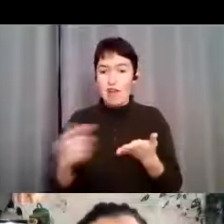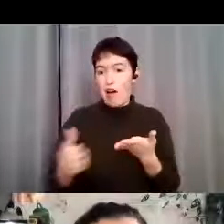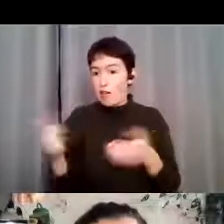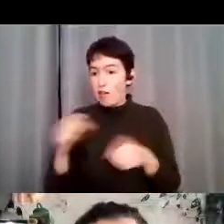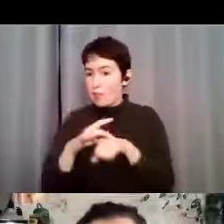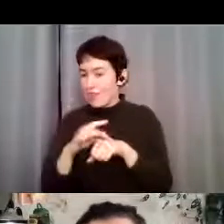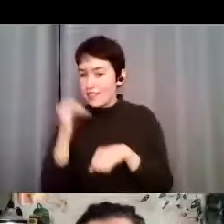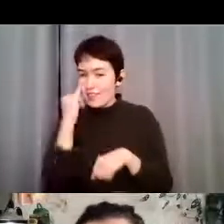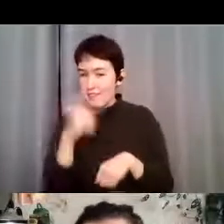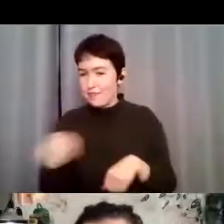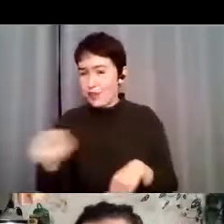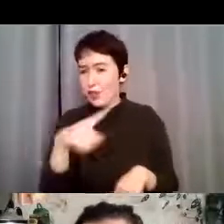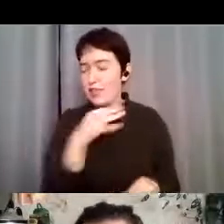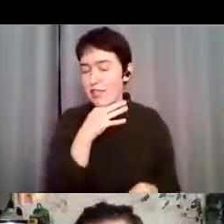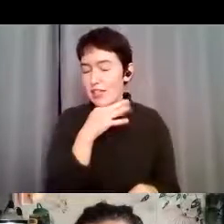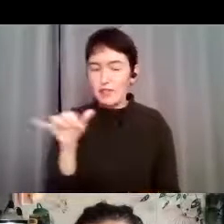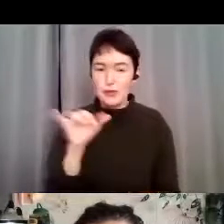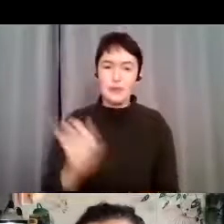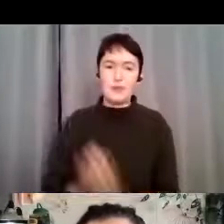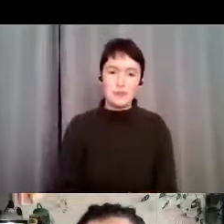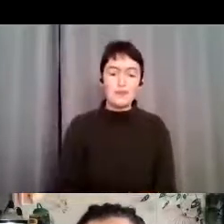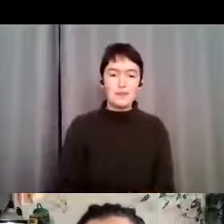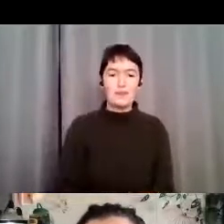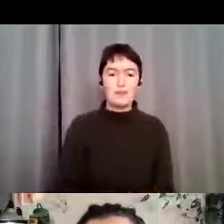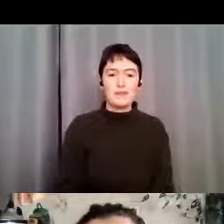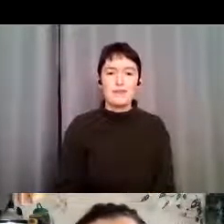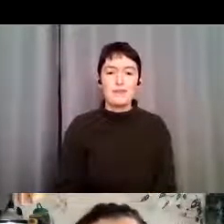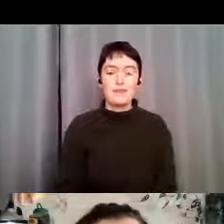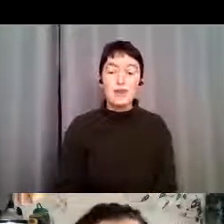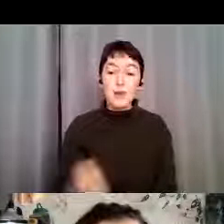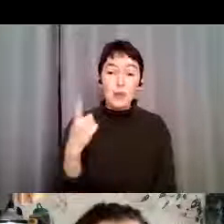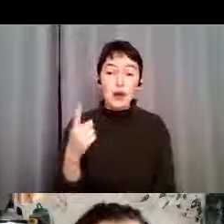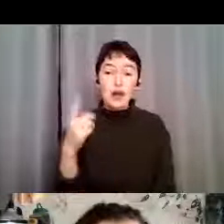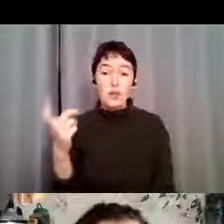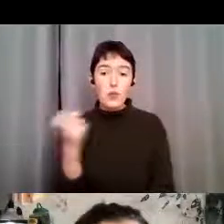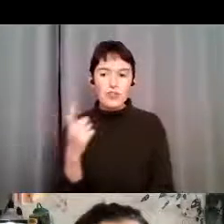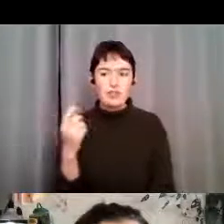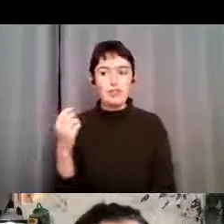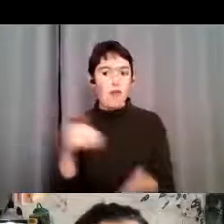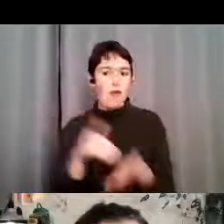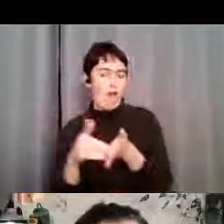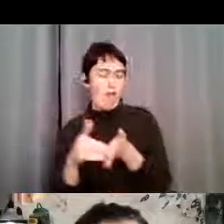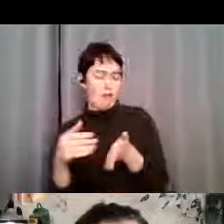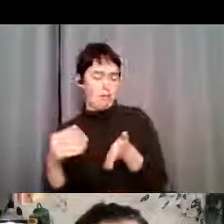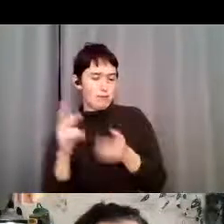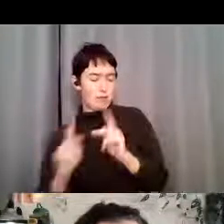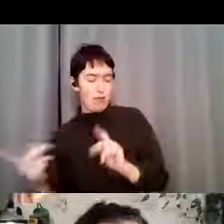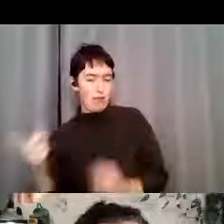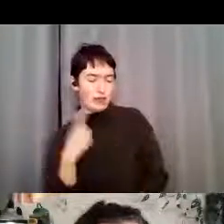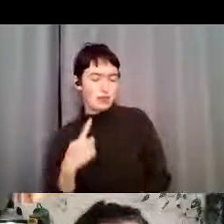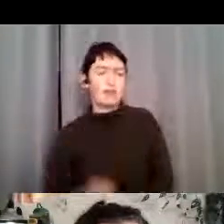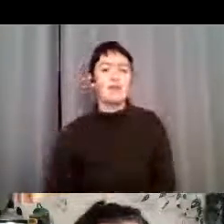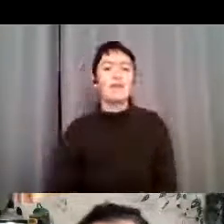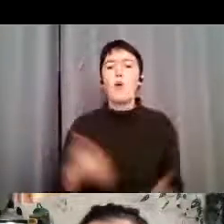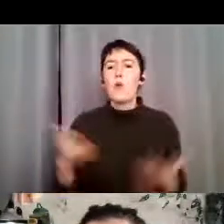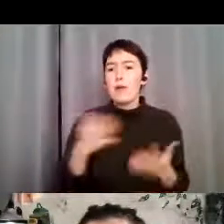questions about those. And one question I get a lot is what my favorite planet is. So I figured I